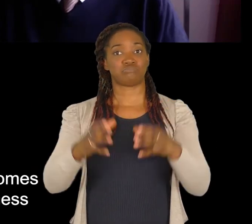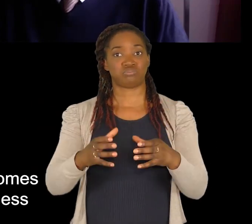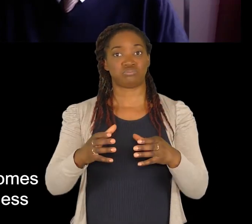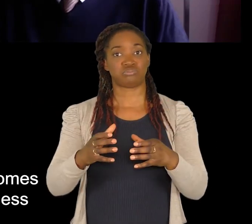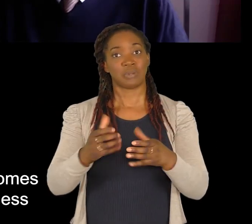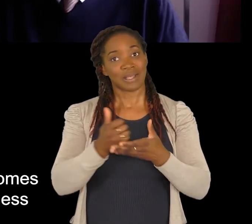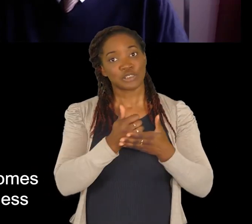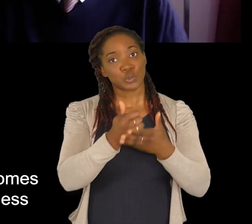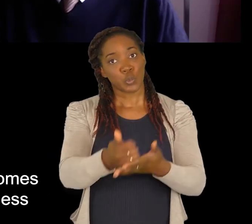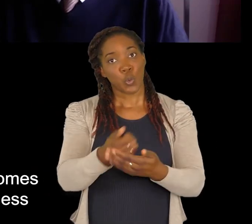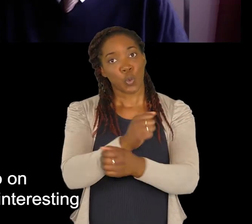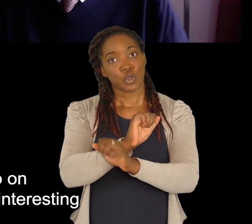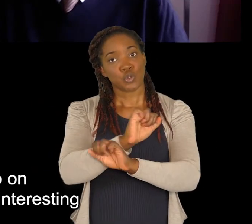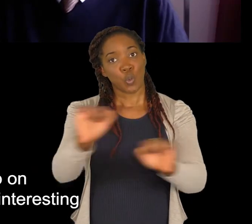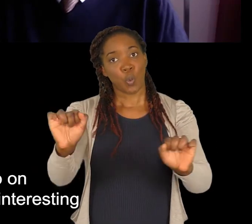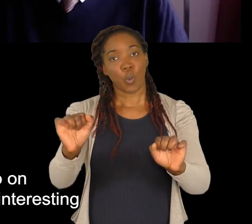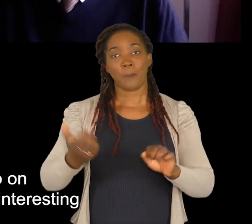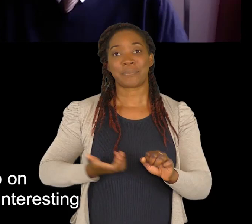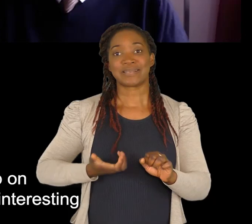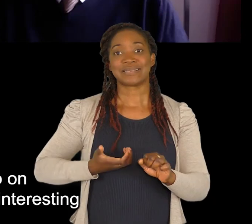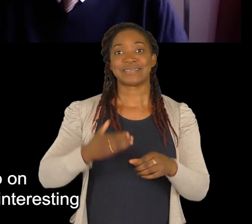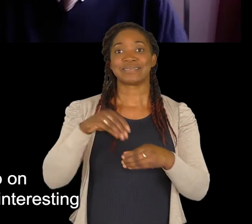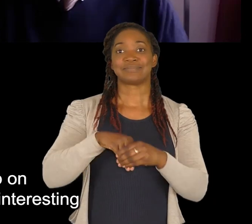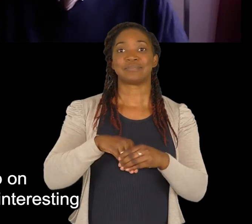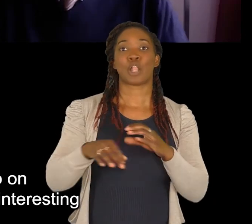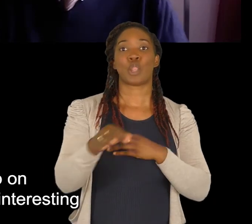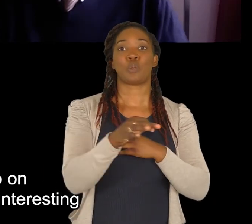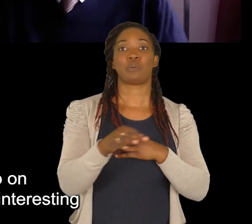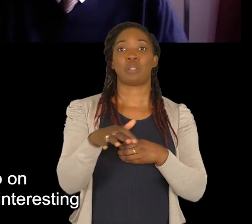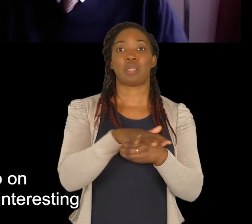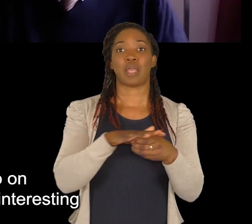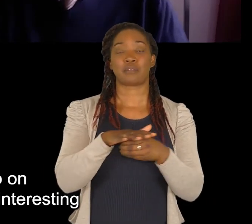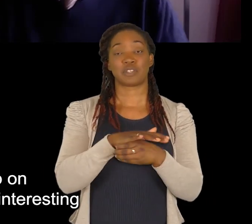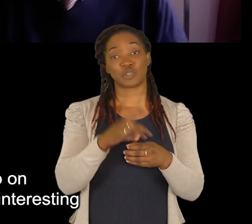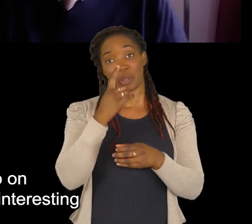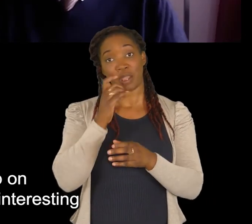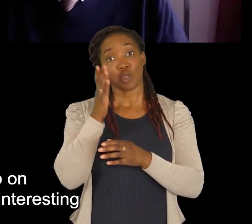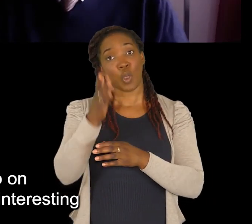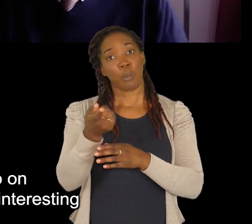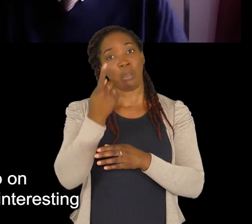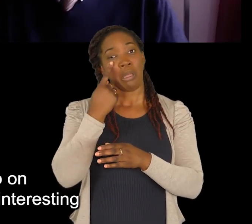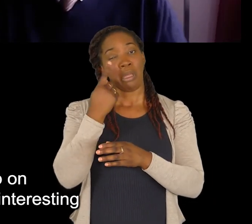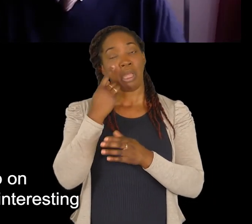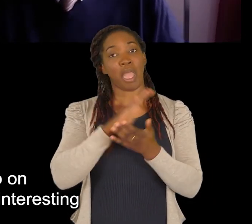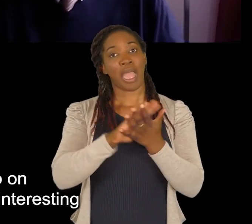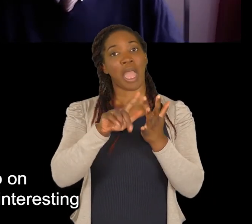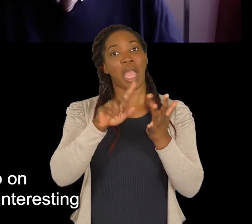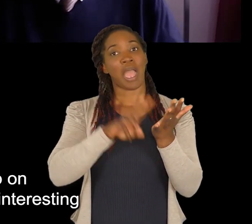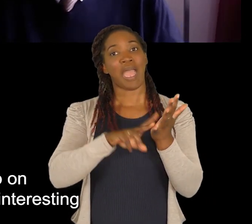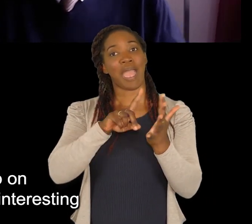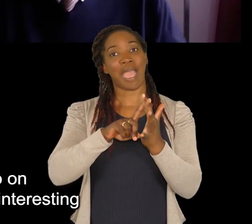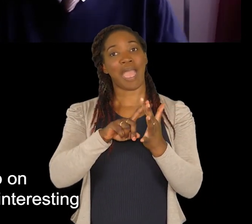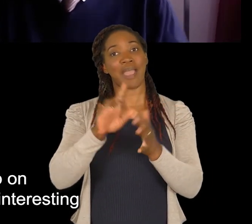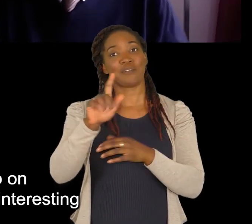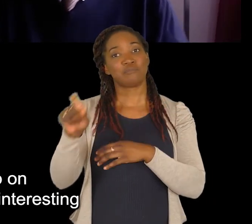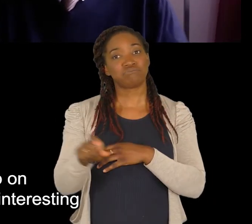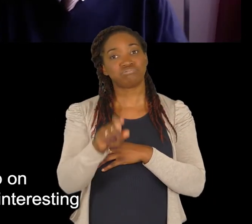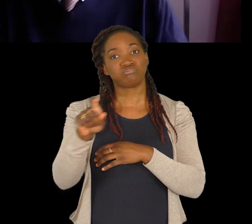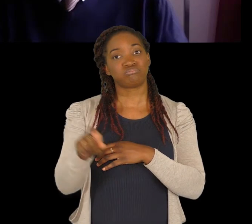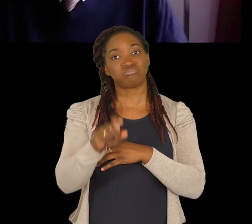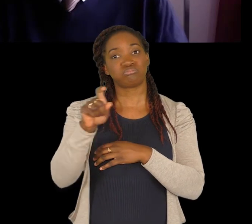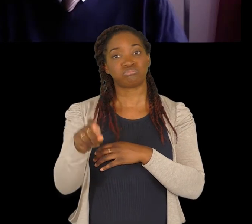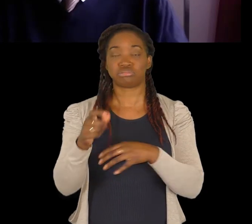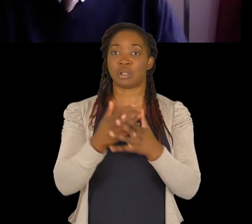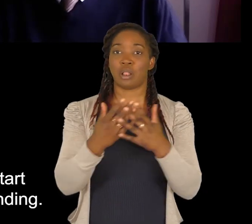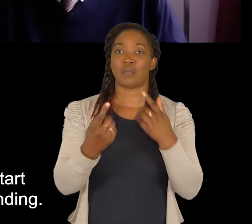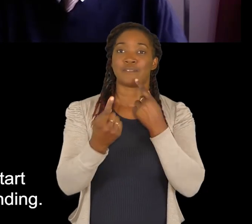can help support you with your business within your local area. So please feel free to go on to the Hive, because it's stacked full of lots of really, really